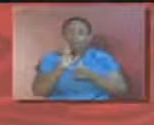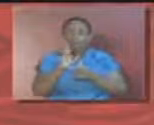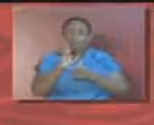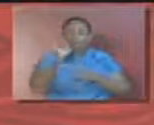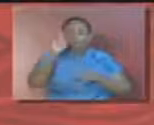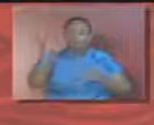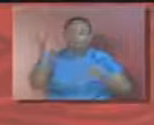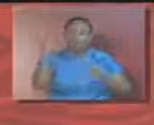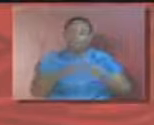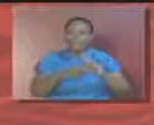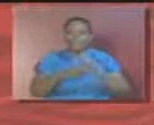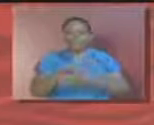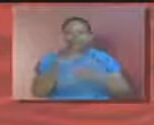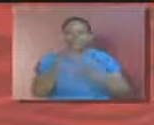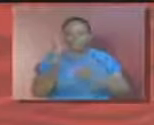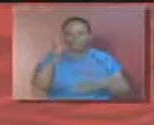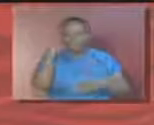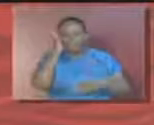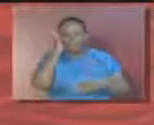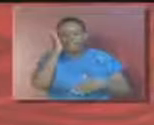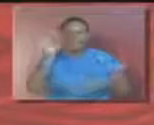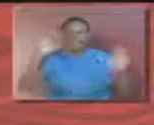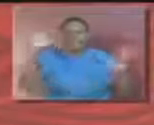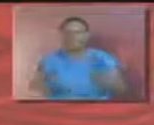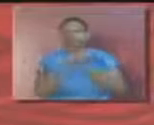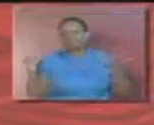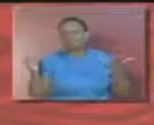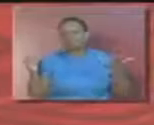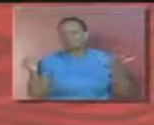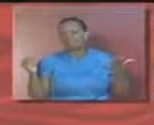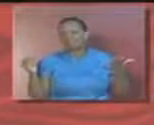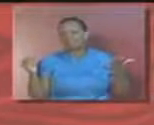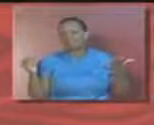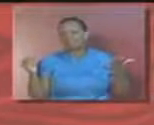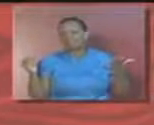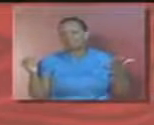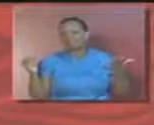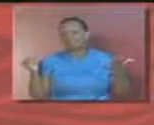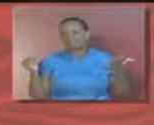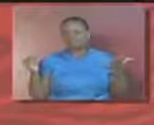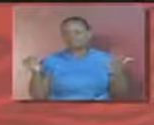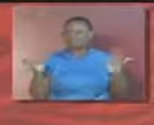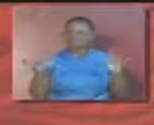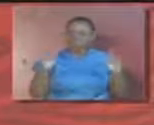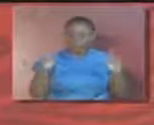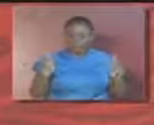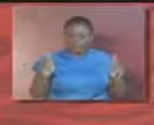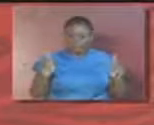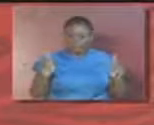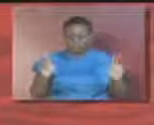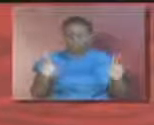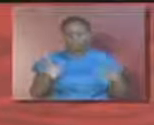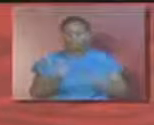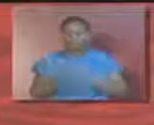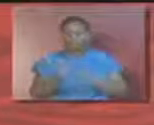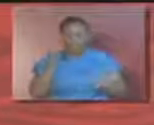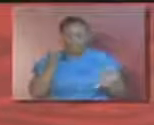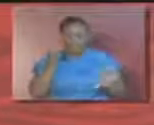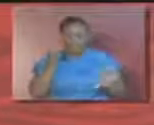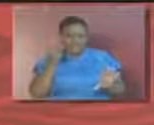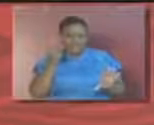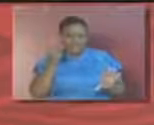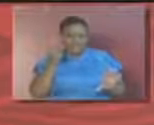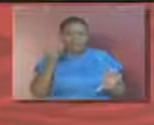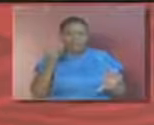say to the media is that this trend can be curbed. We are seeing a very disturbing trend where the parallel